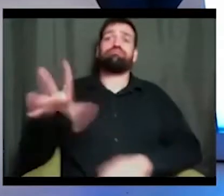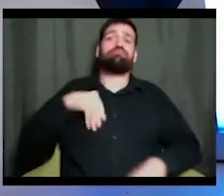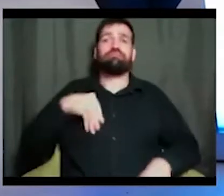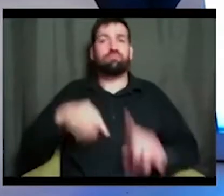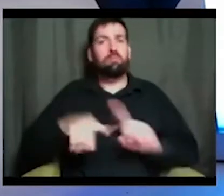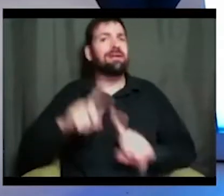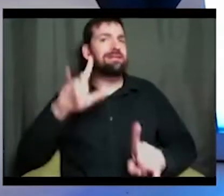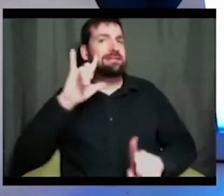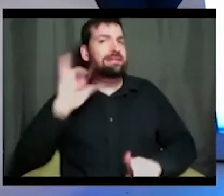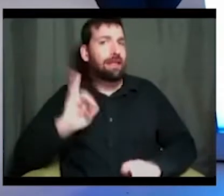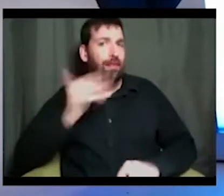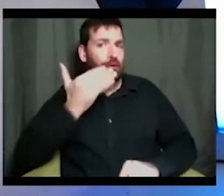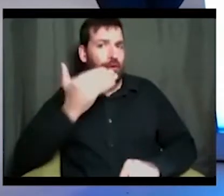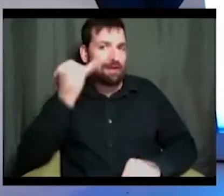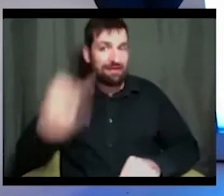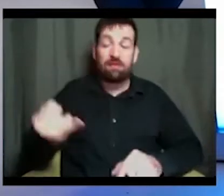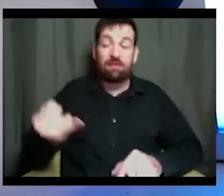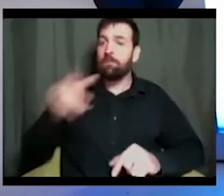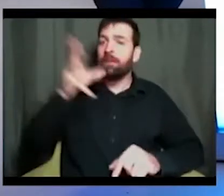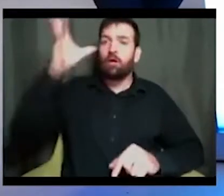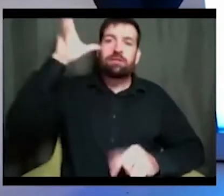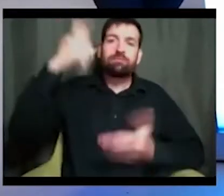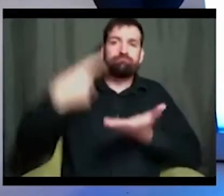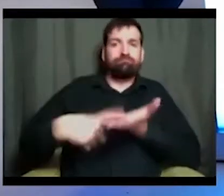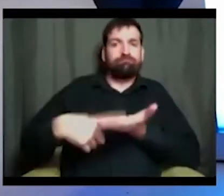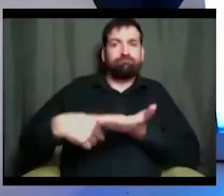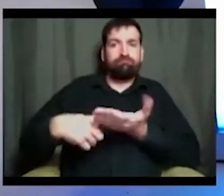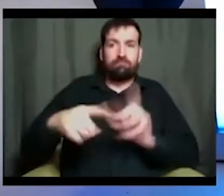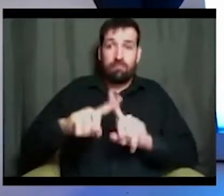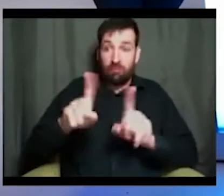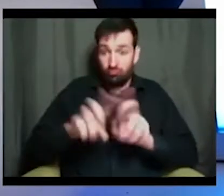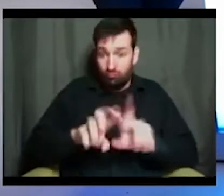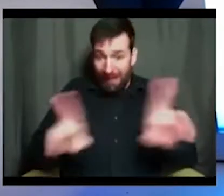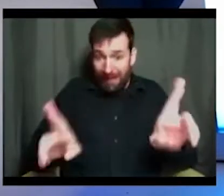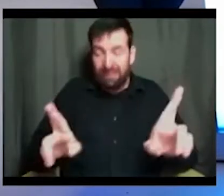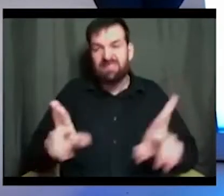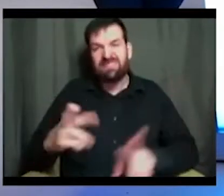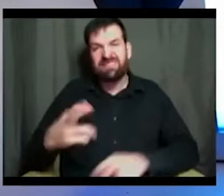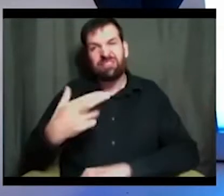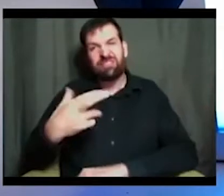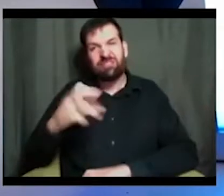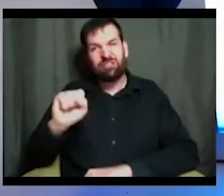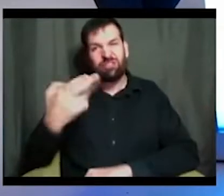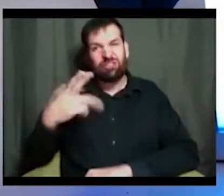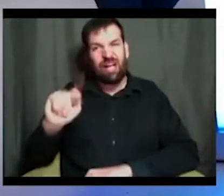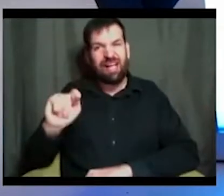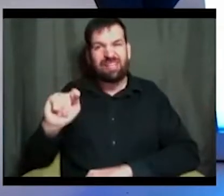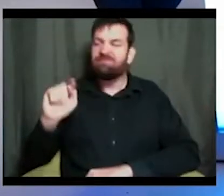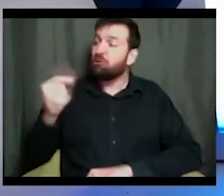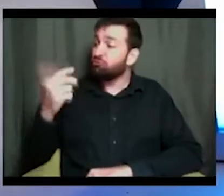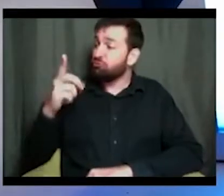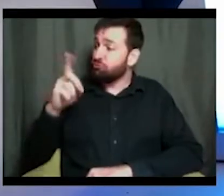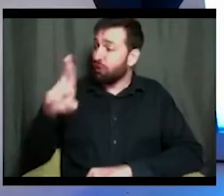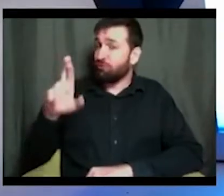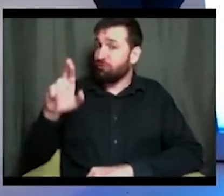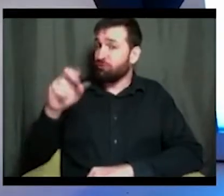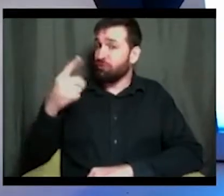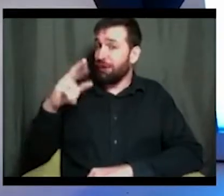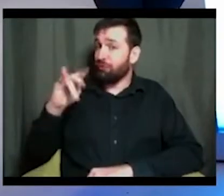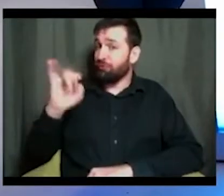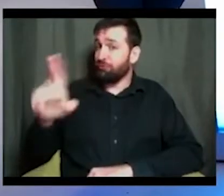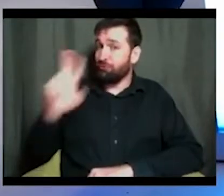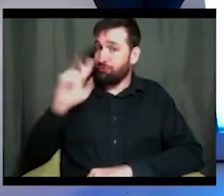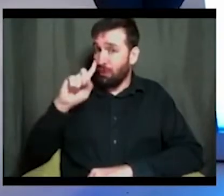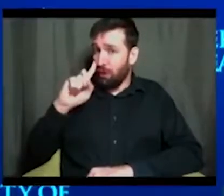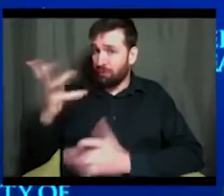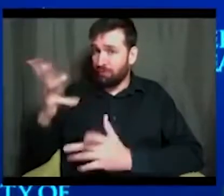Parents have been talking about this. But when you get to it, it's a shot's a shot, right? Dr. Greiner, what are your thoughts about kids getting vaccinated and those struggles?